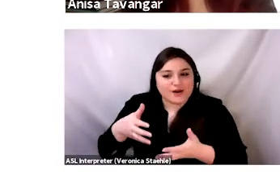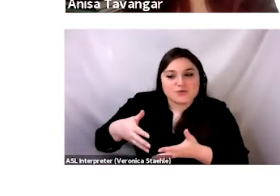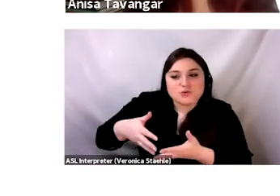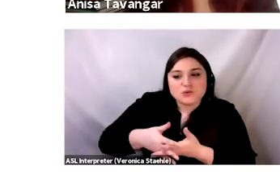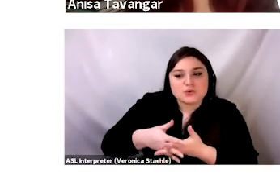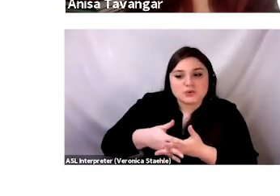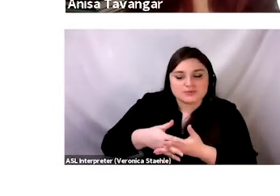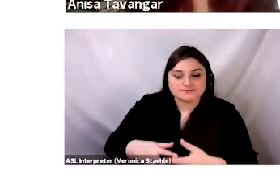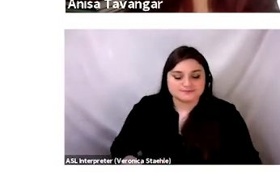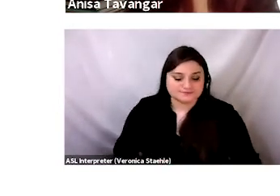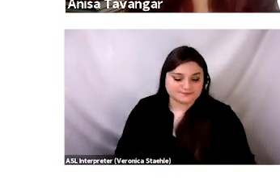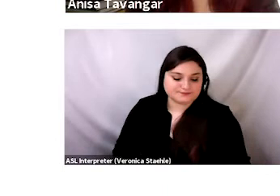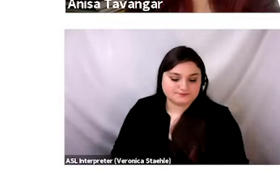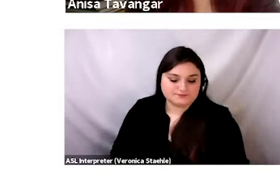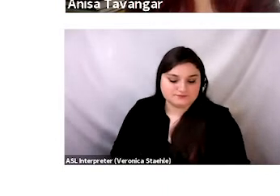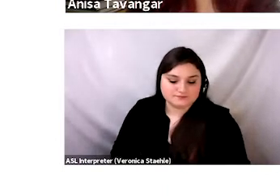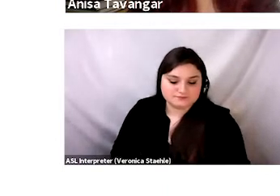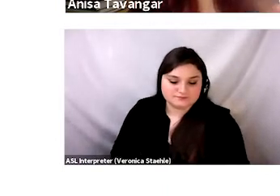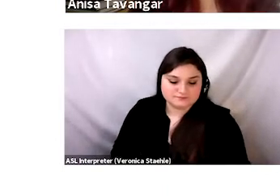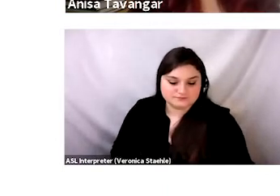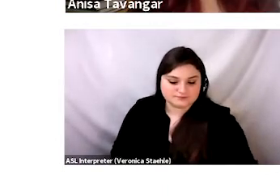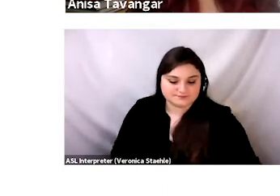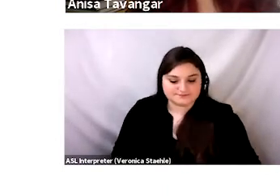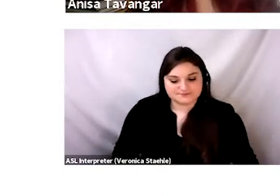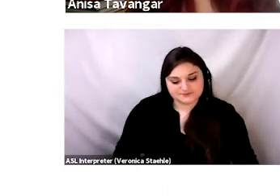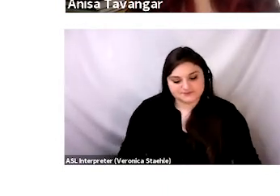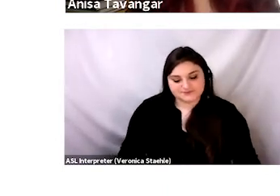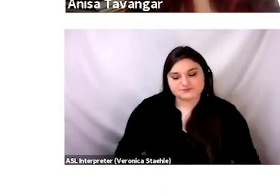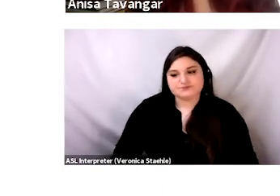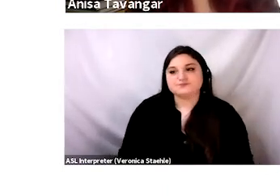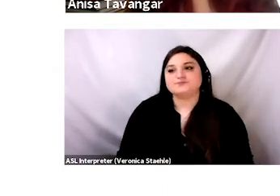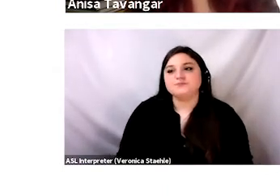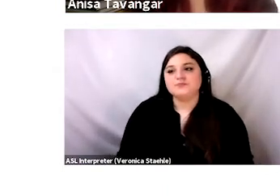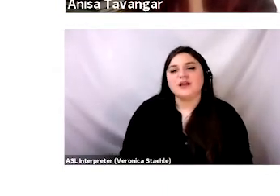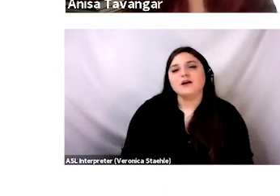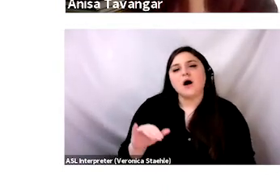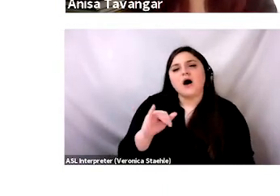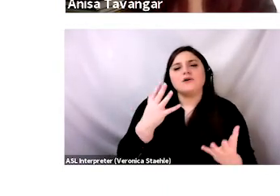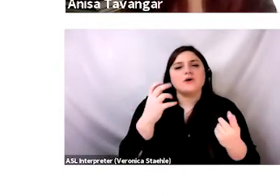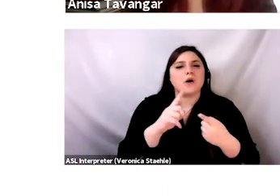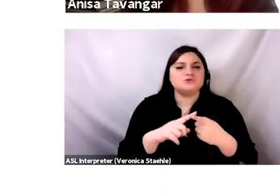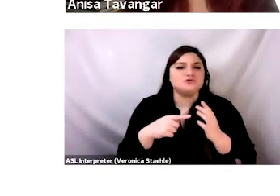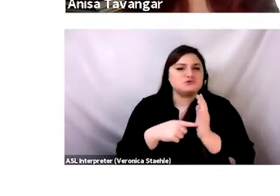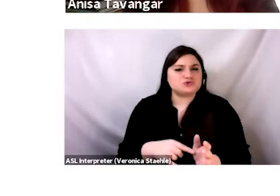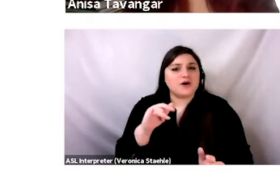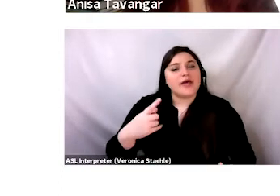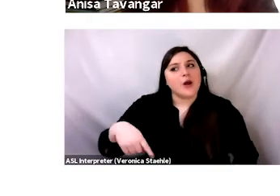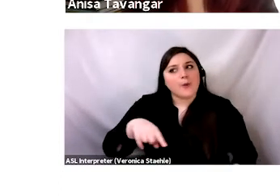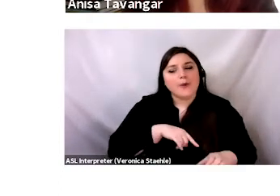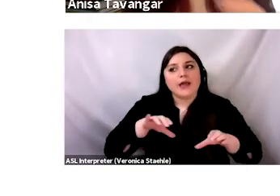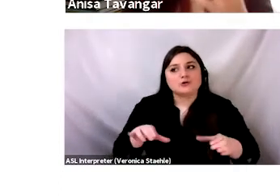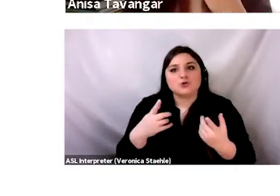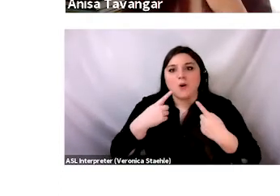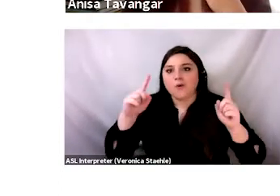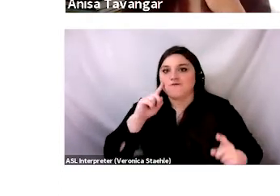I think it's important to sort of call out too that, again, that we do what works for us, and that we don't